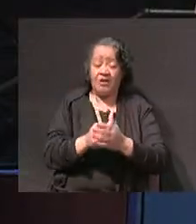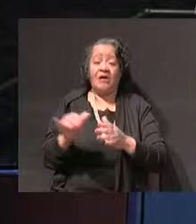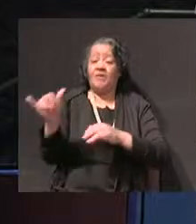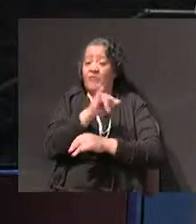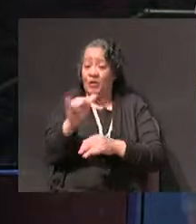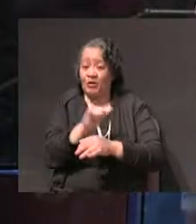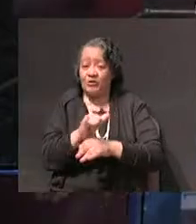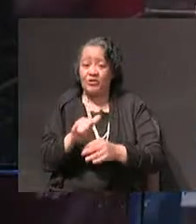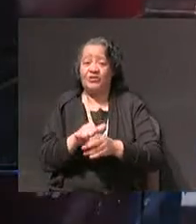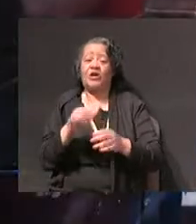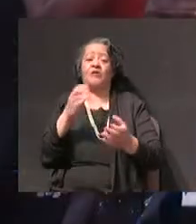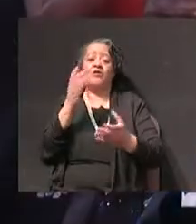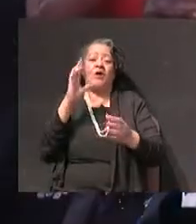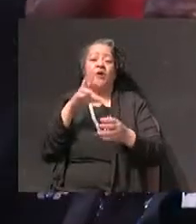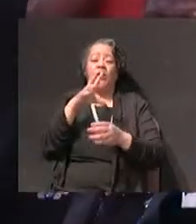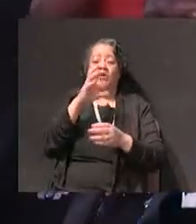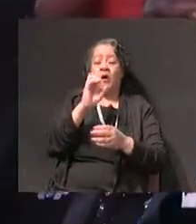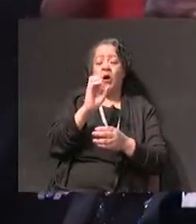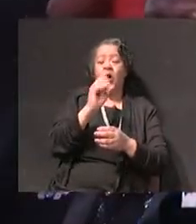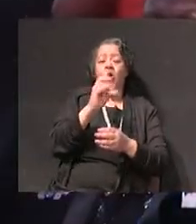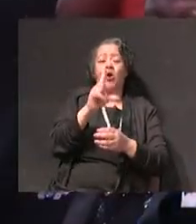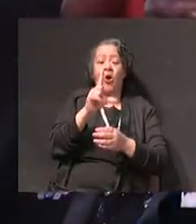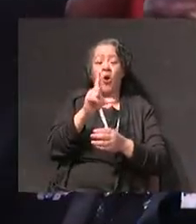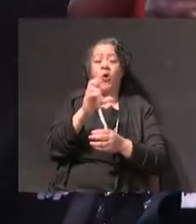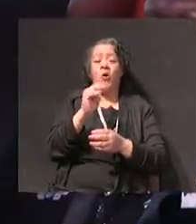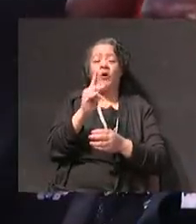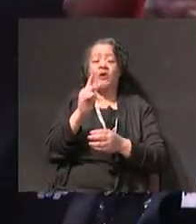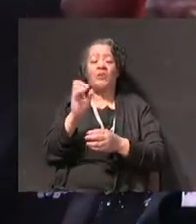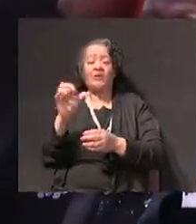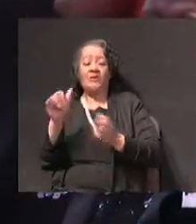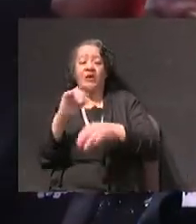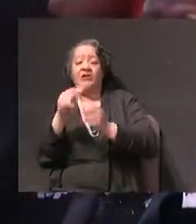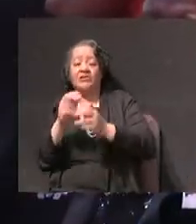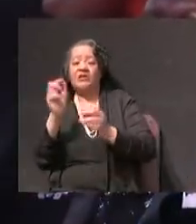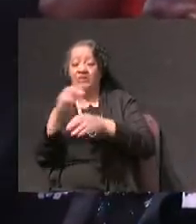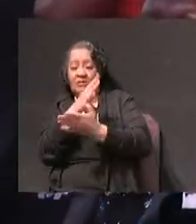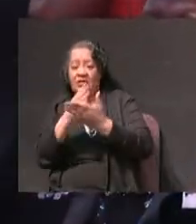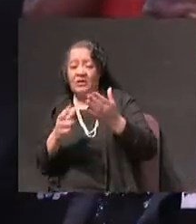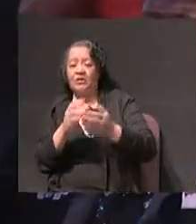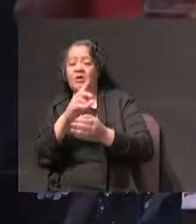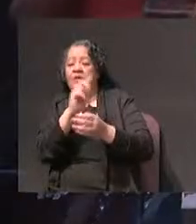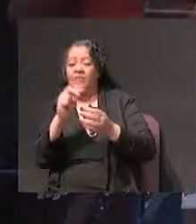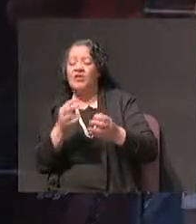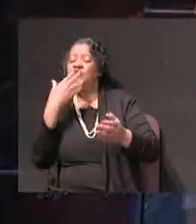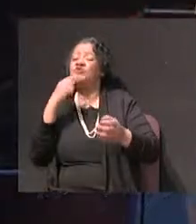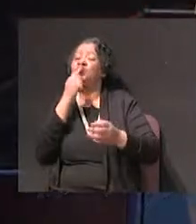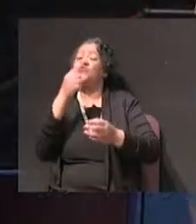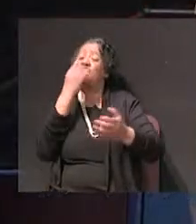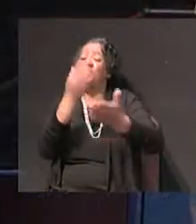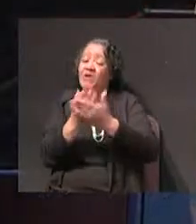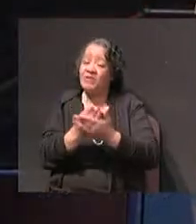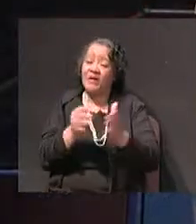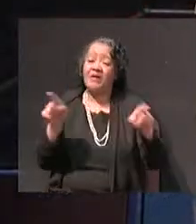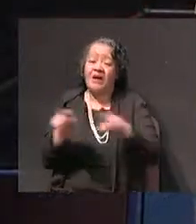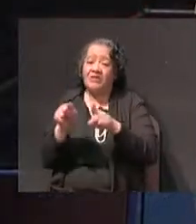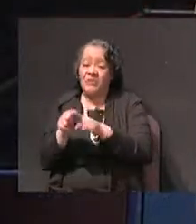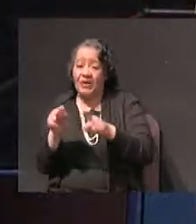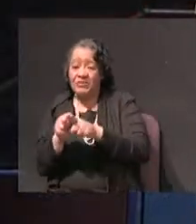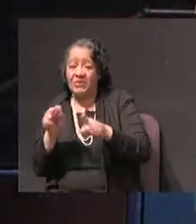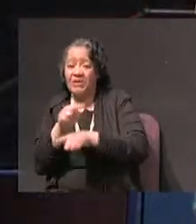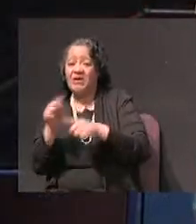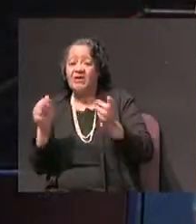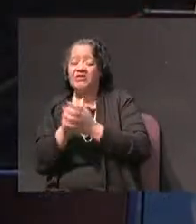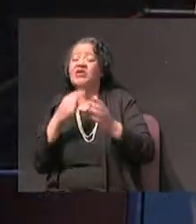like Coca-Cola. He's the real thing. He's just like Pizza Hut. Mmm, you good. He's just like Maxwell